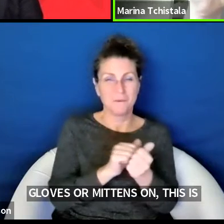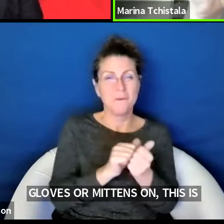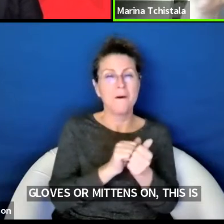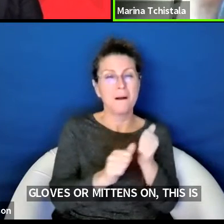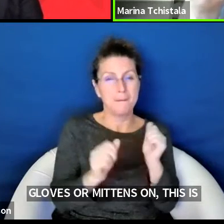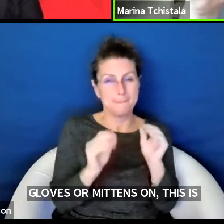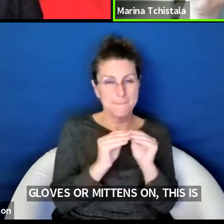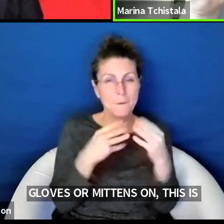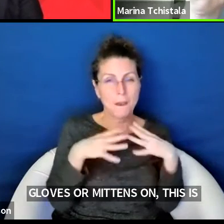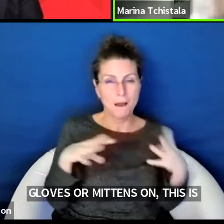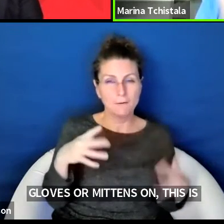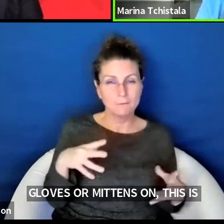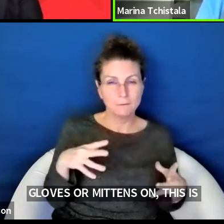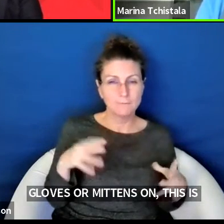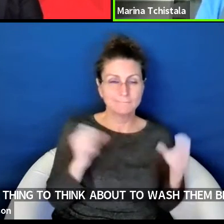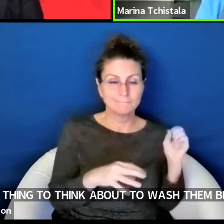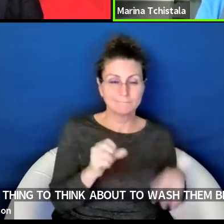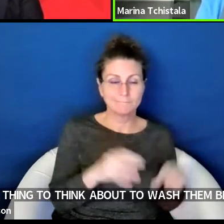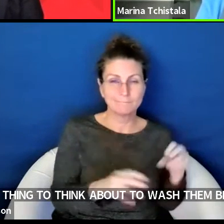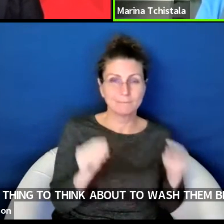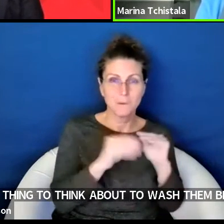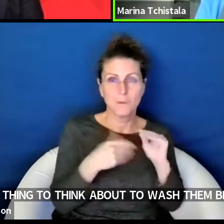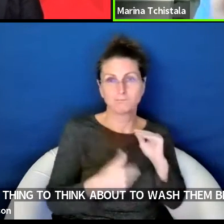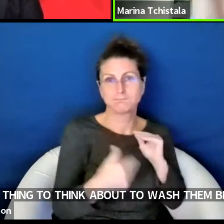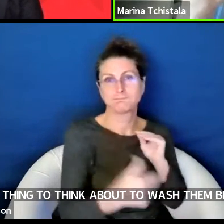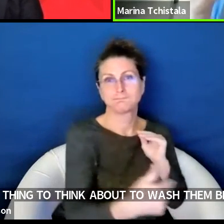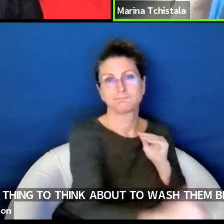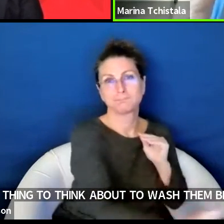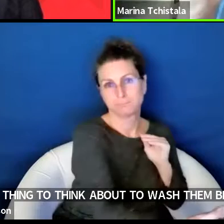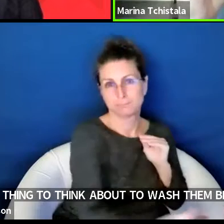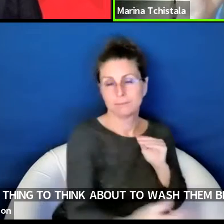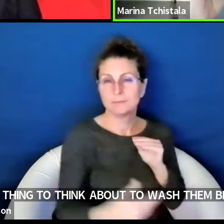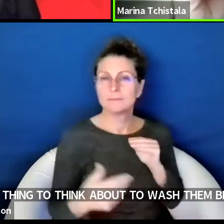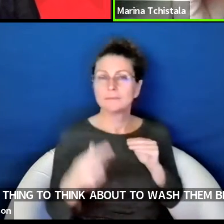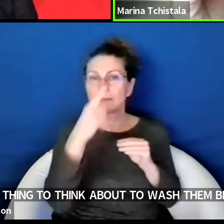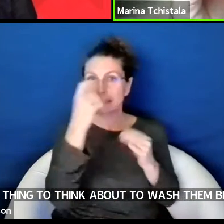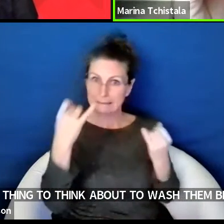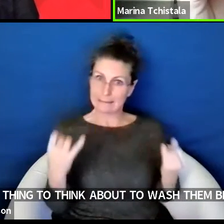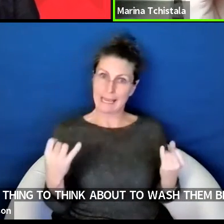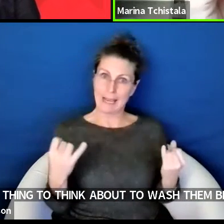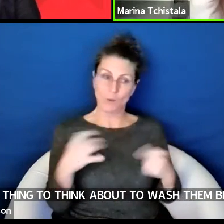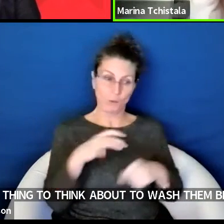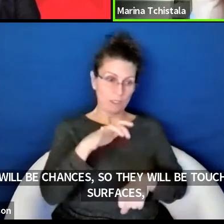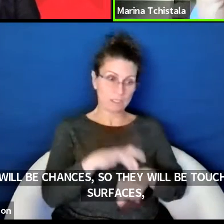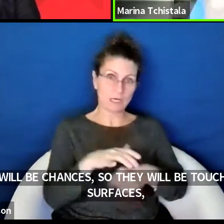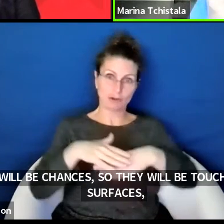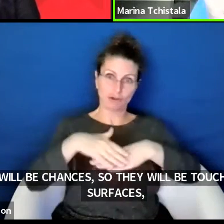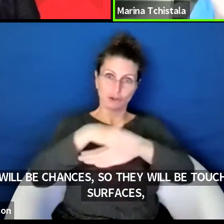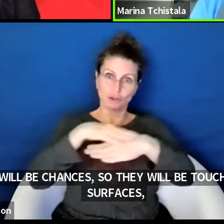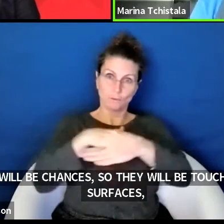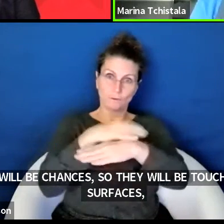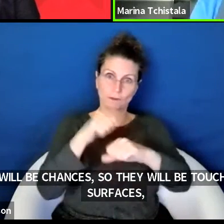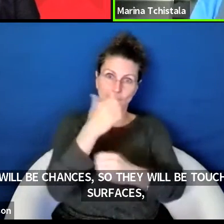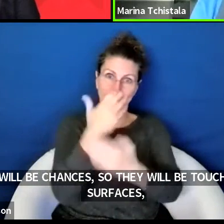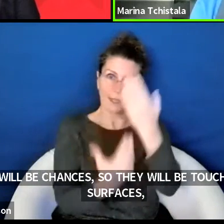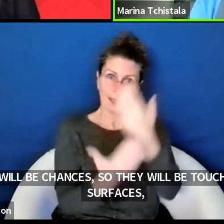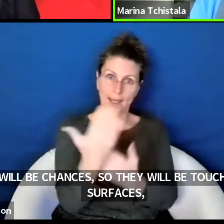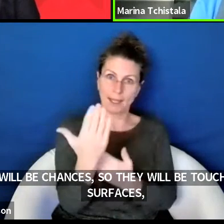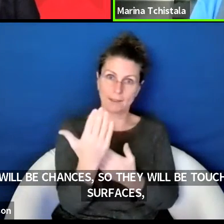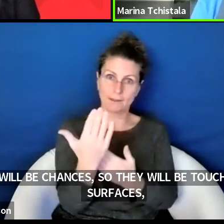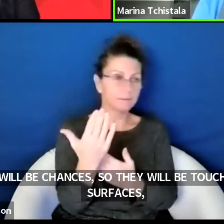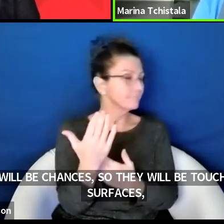be touching the surfaces, not with their hands now, but with their gloves and mittens, which is you coming